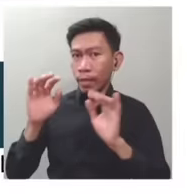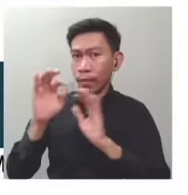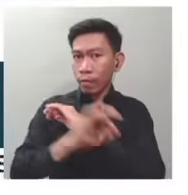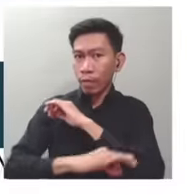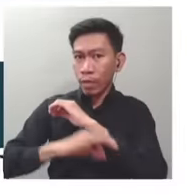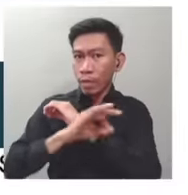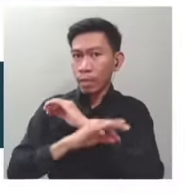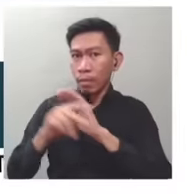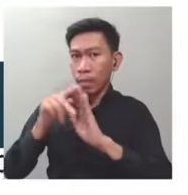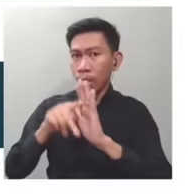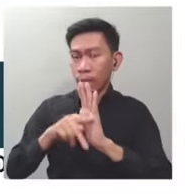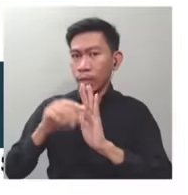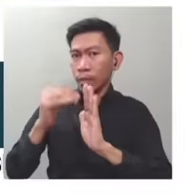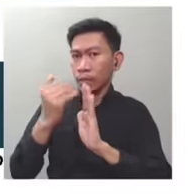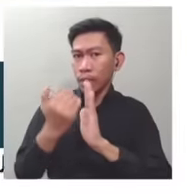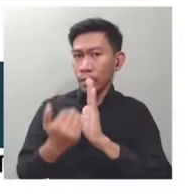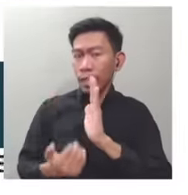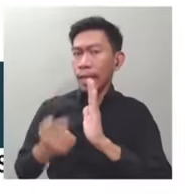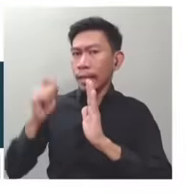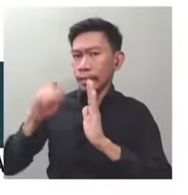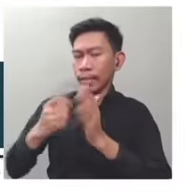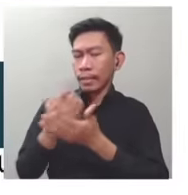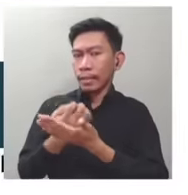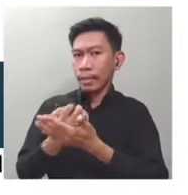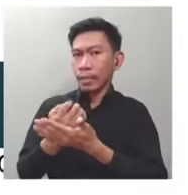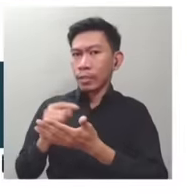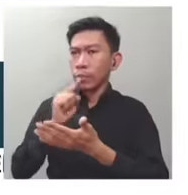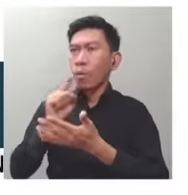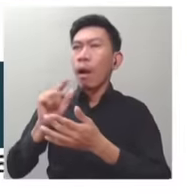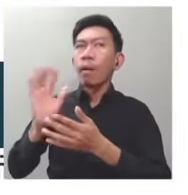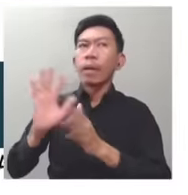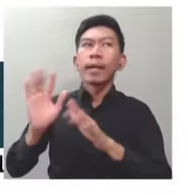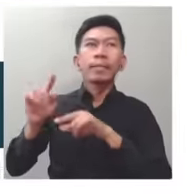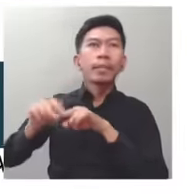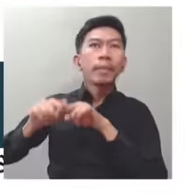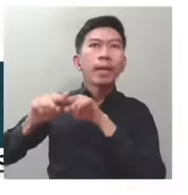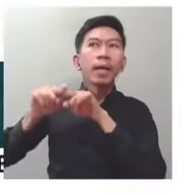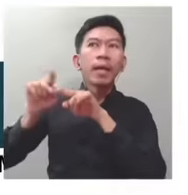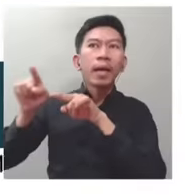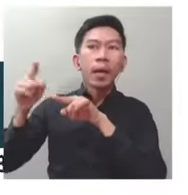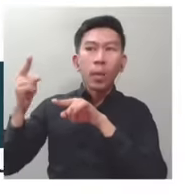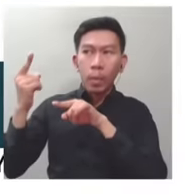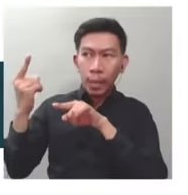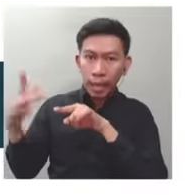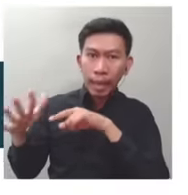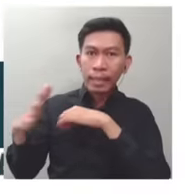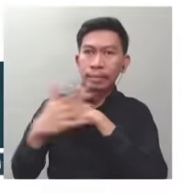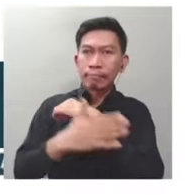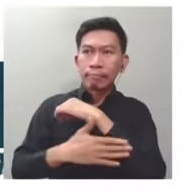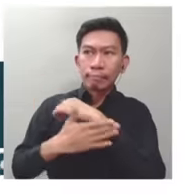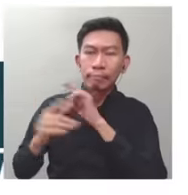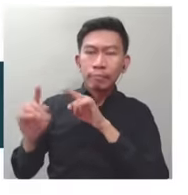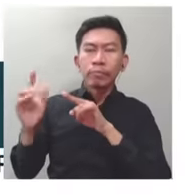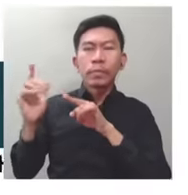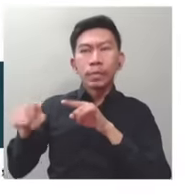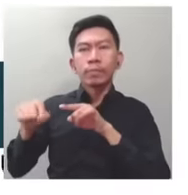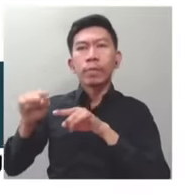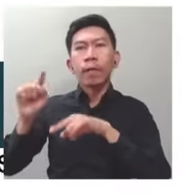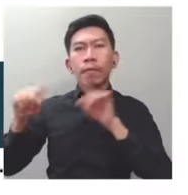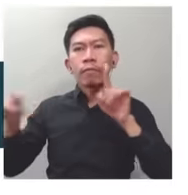we have to ensure that our economy is not dependent on one single power. So the key point, of course,